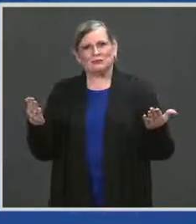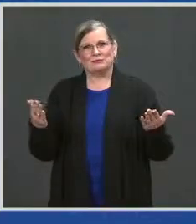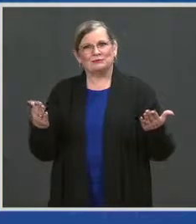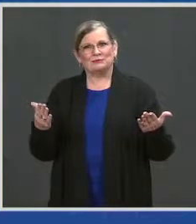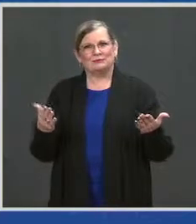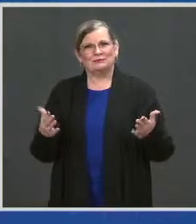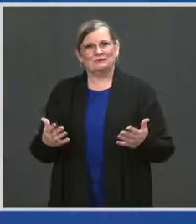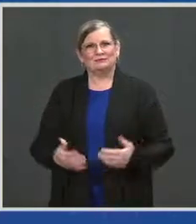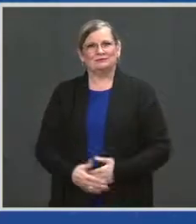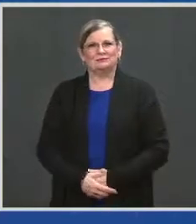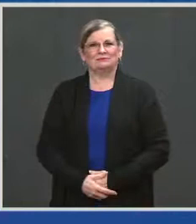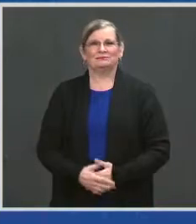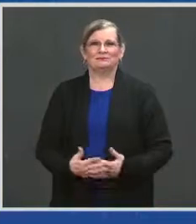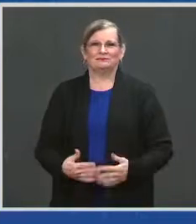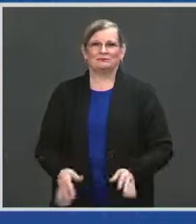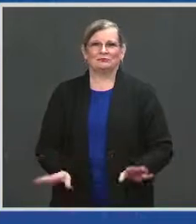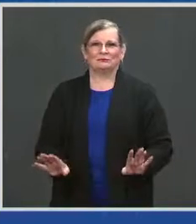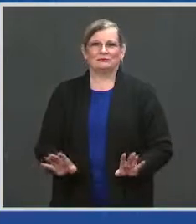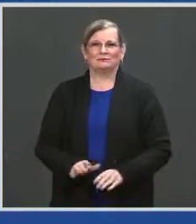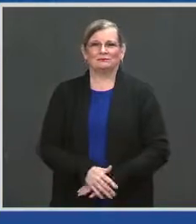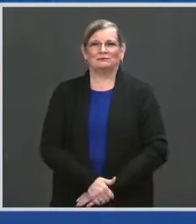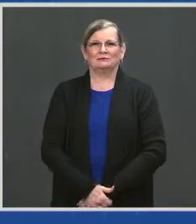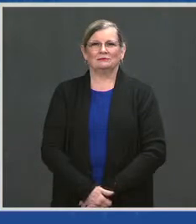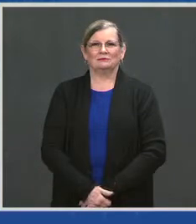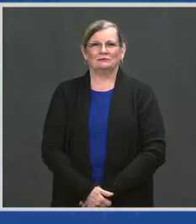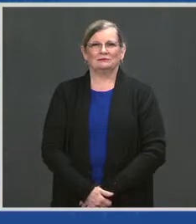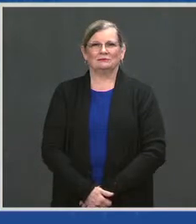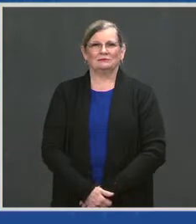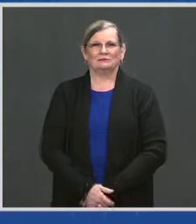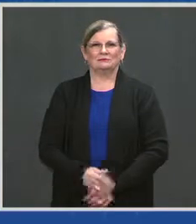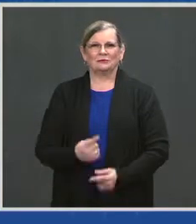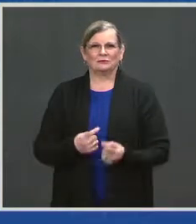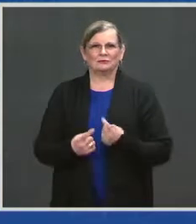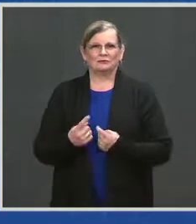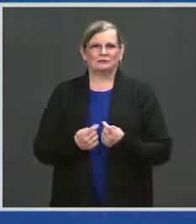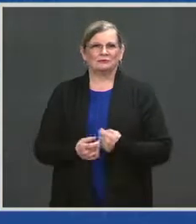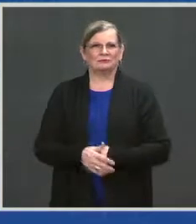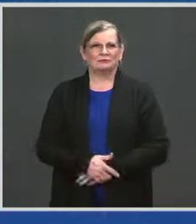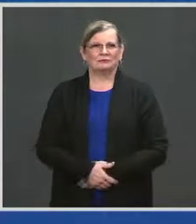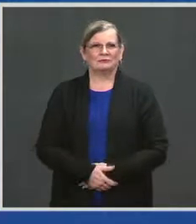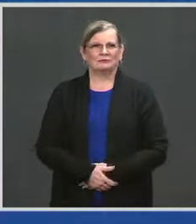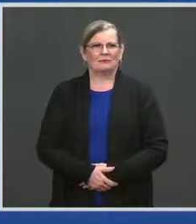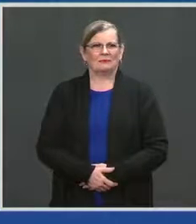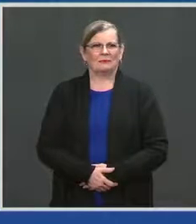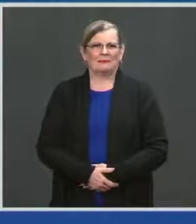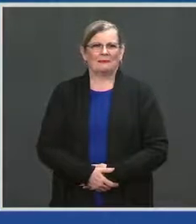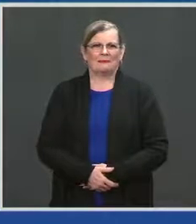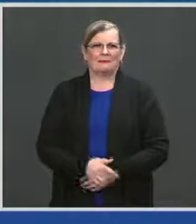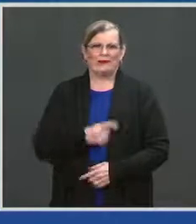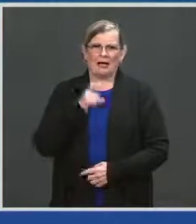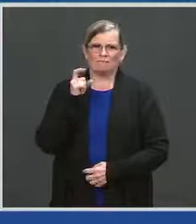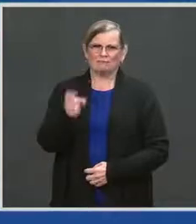much credit are you taking for today's numbers? I'm giving credit to the American people.